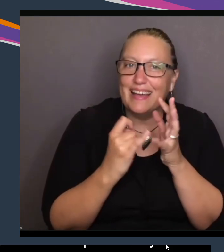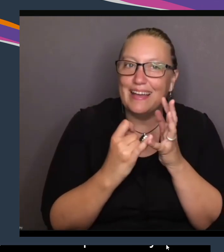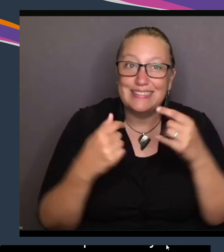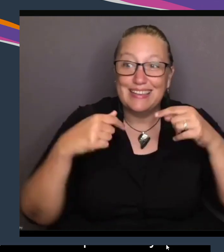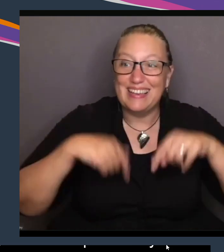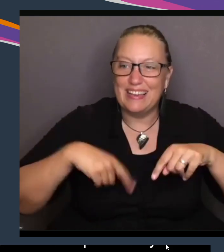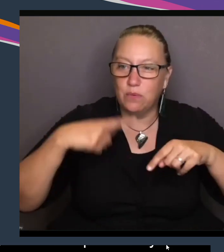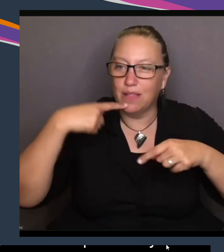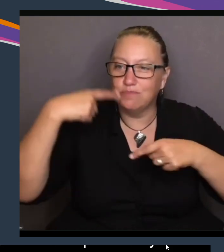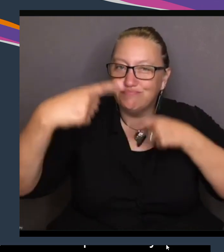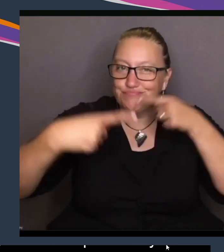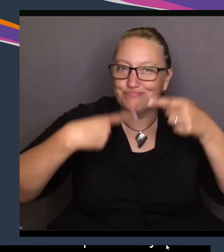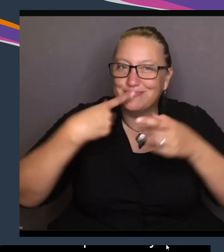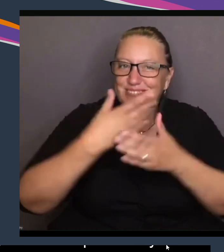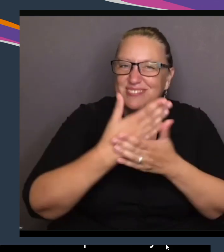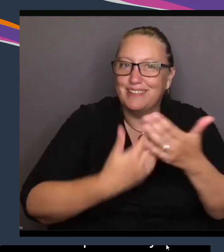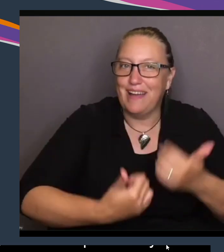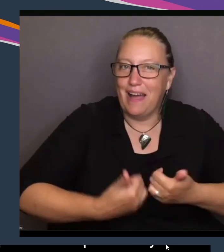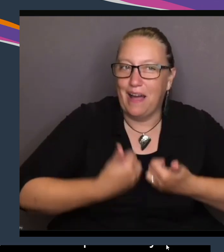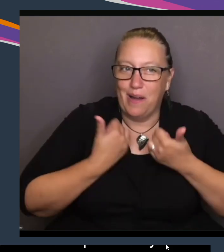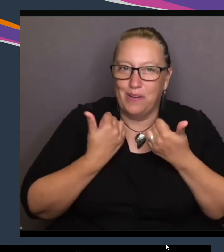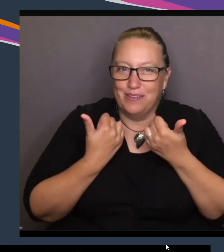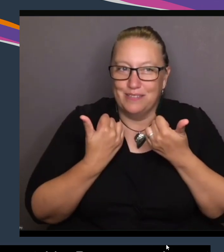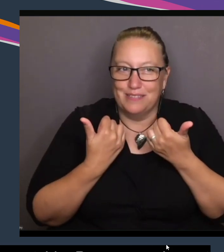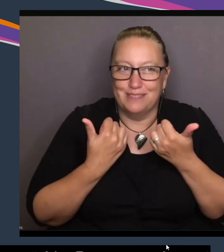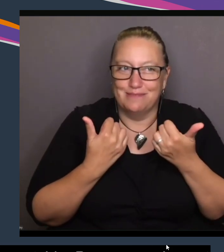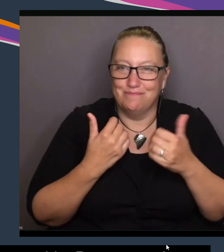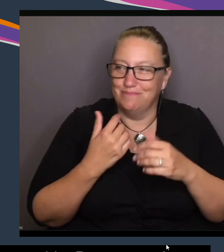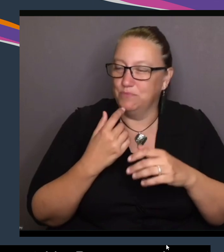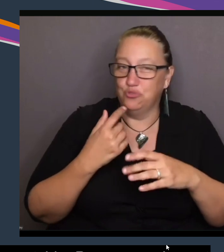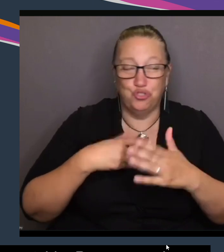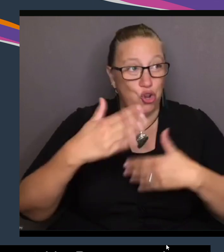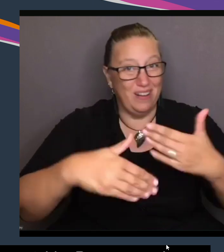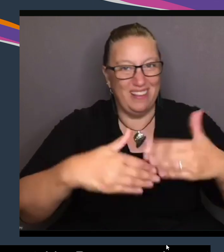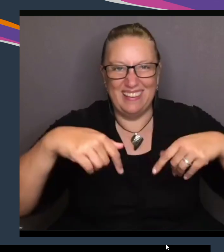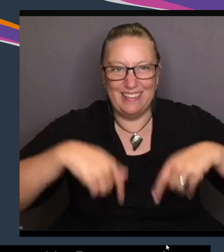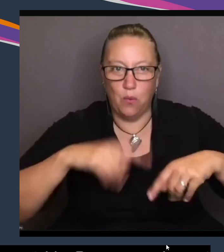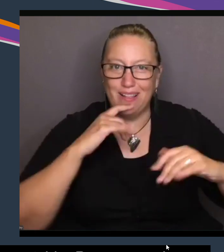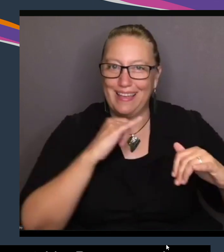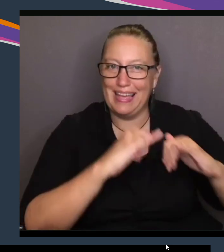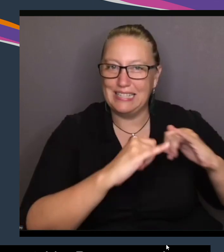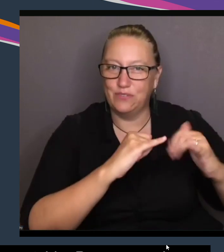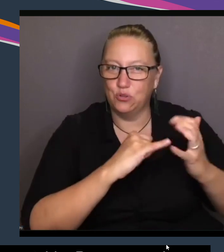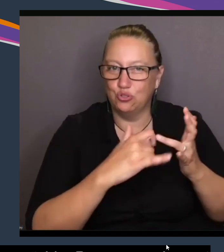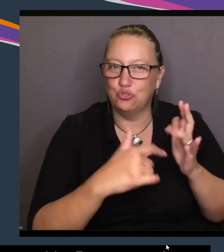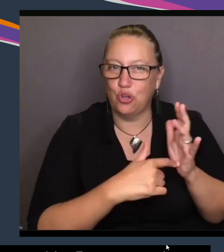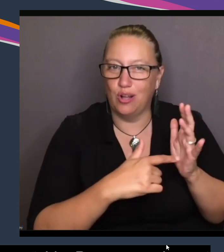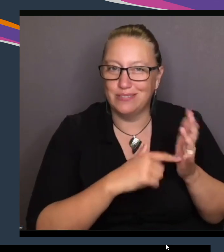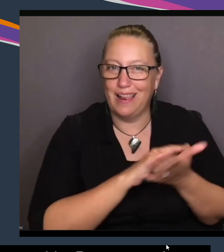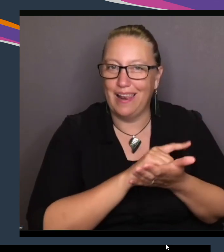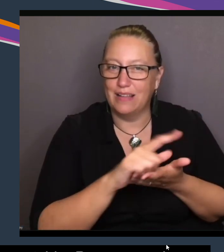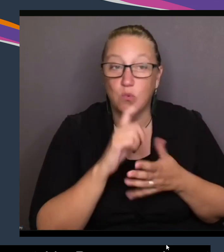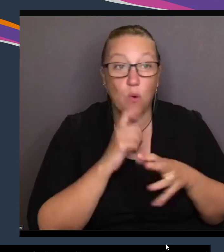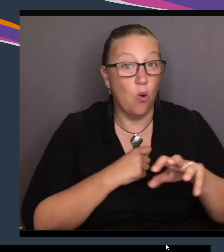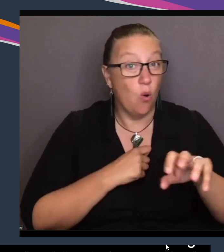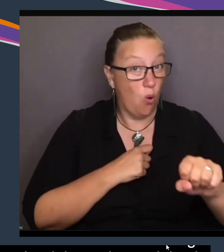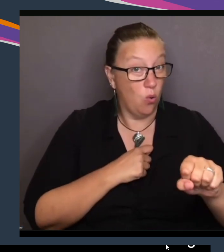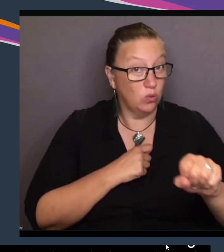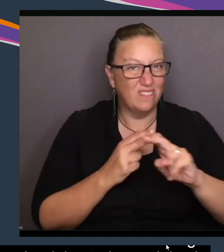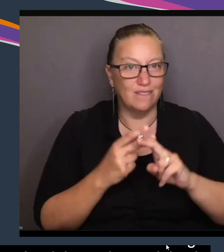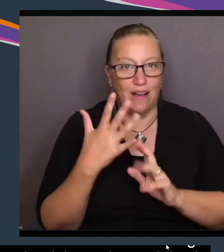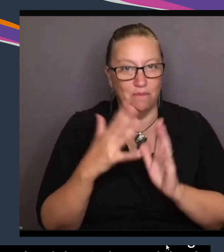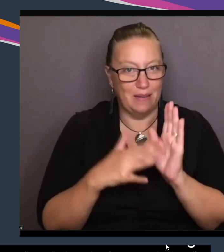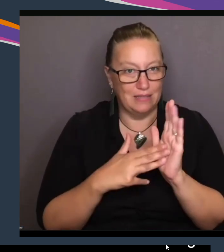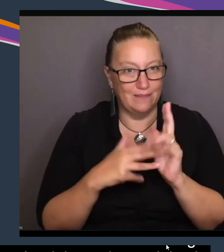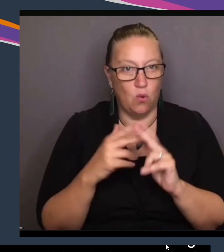of what we're doing today, and they're going to be interviewing Scott after this as well. So I'll just hold it for 5 minutes for questions. But we now have a